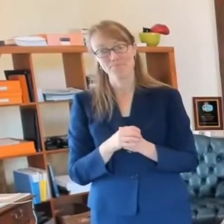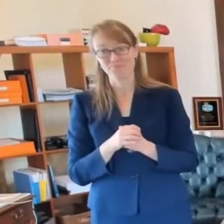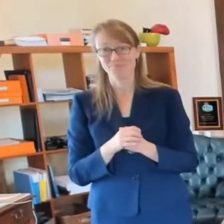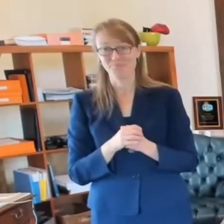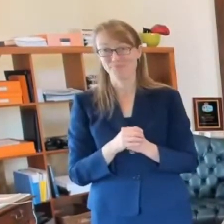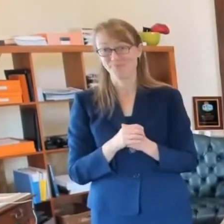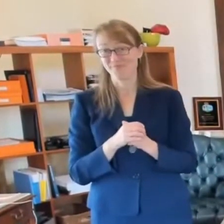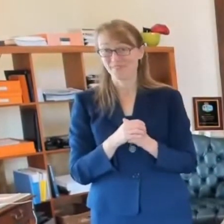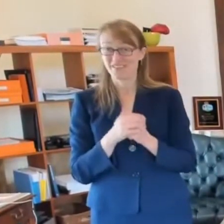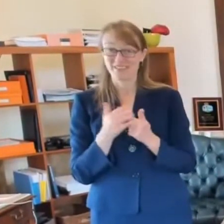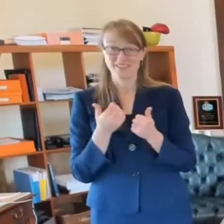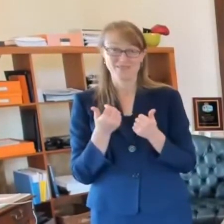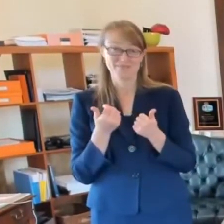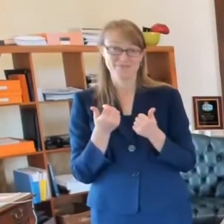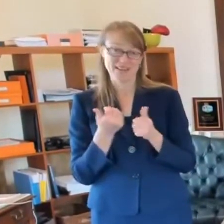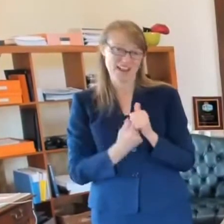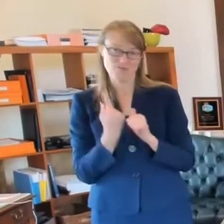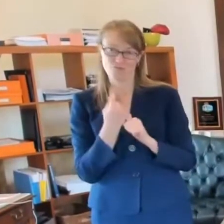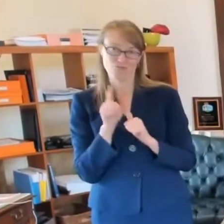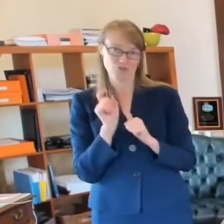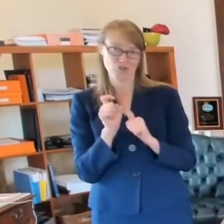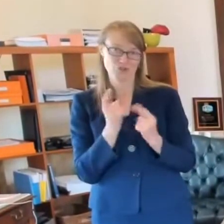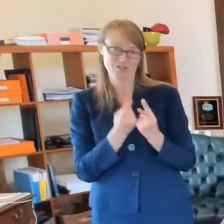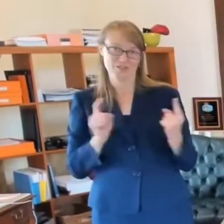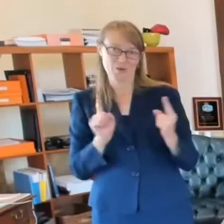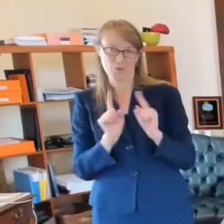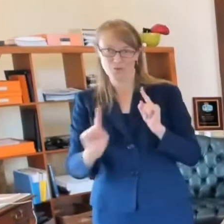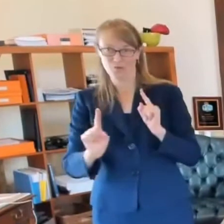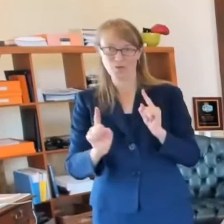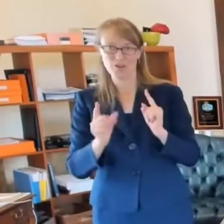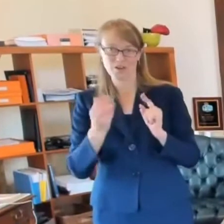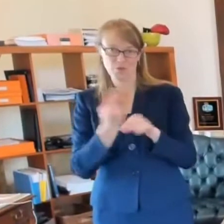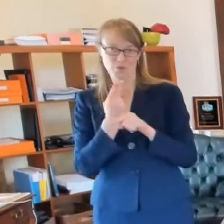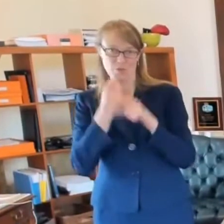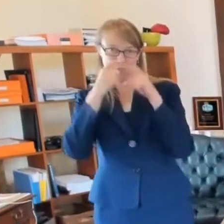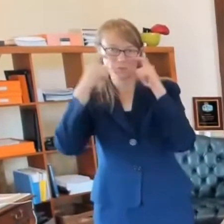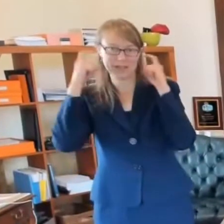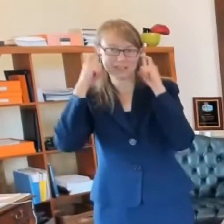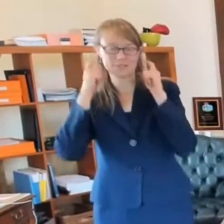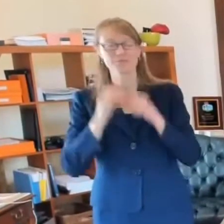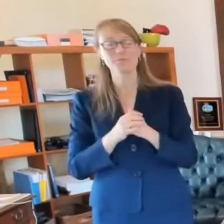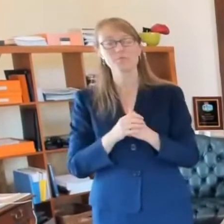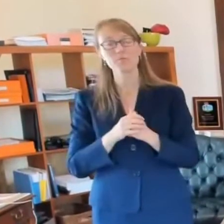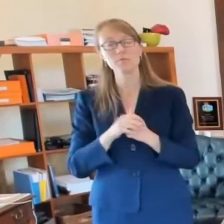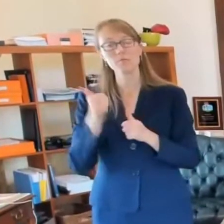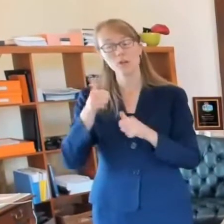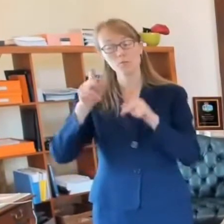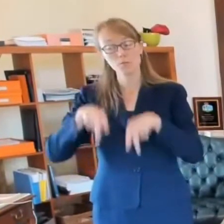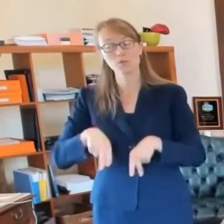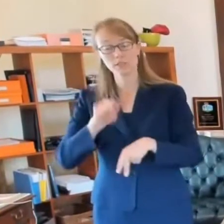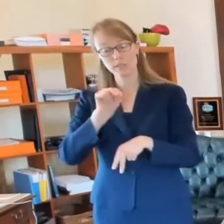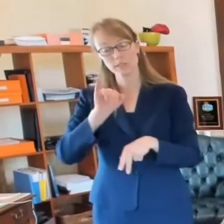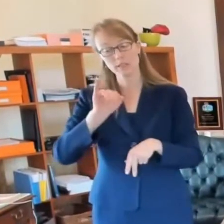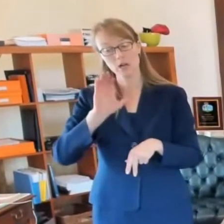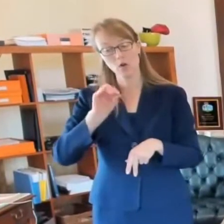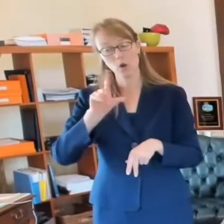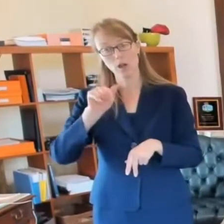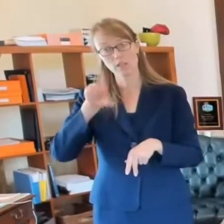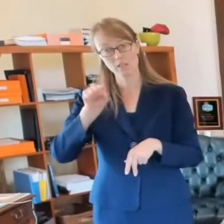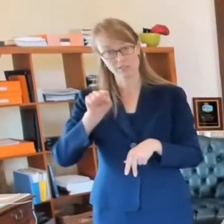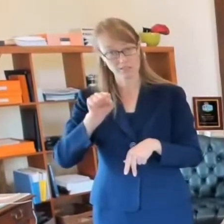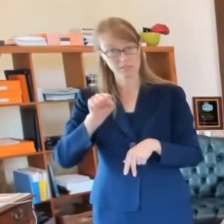everybody socially distance and wear a mask. Question from Nicholas, is another stay-at-home order out of the